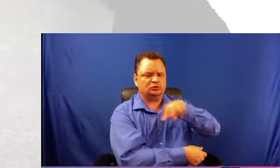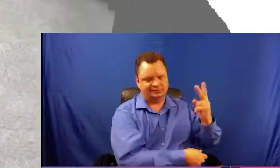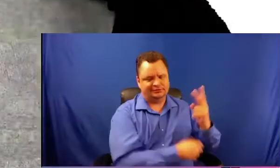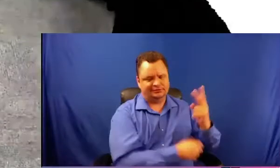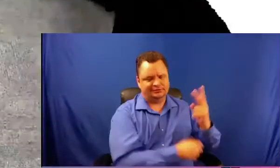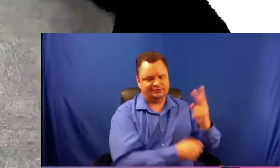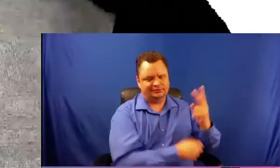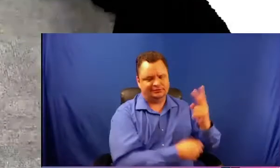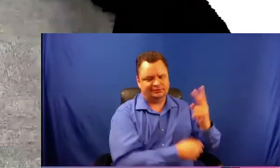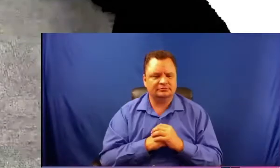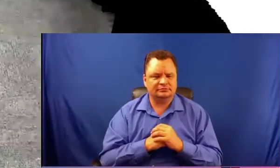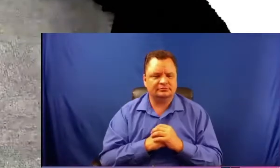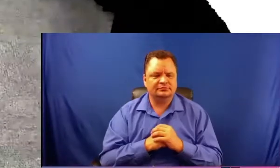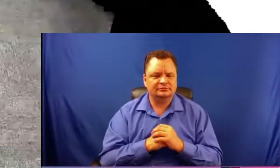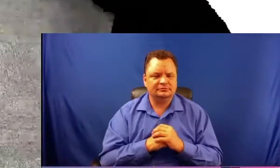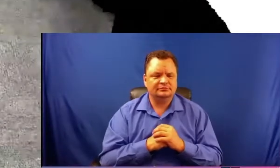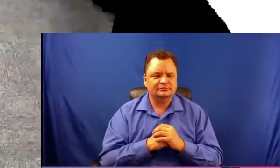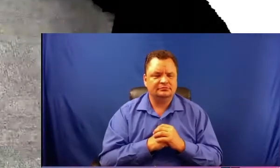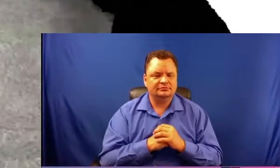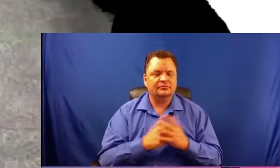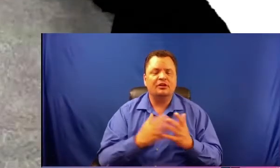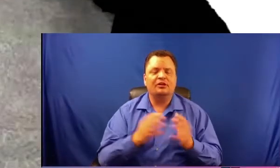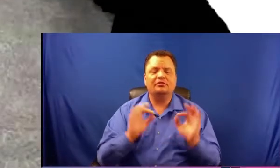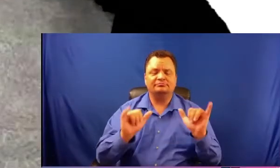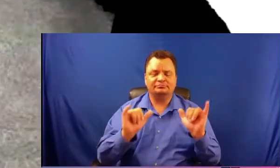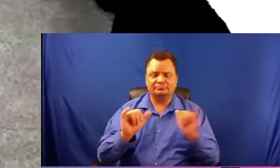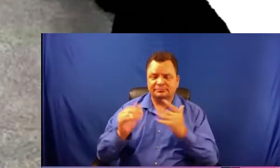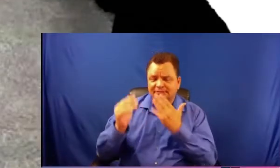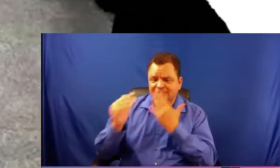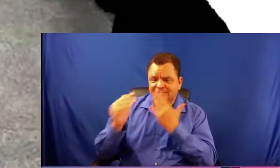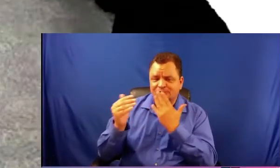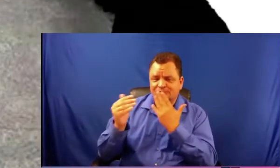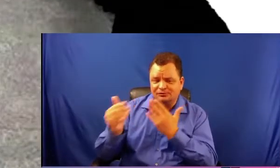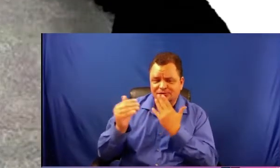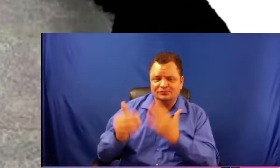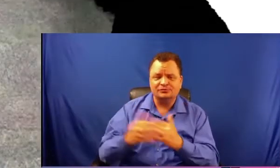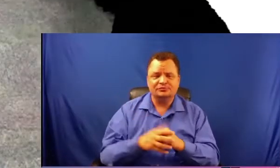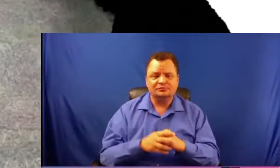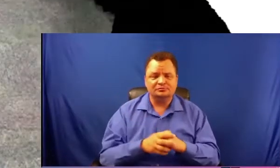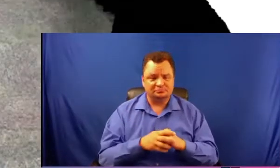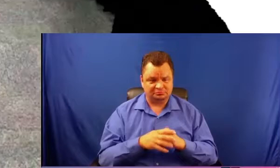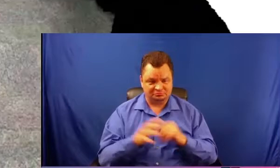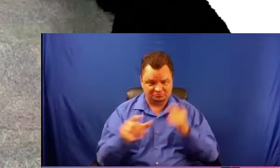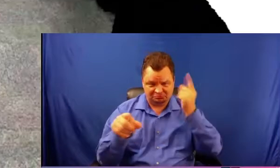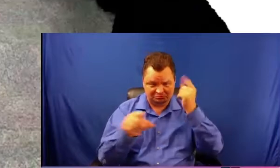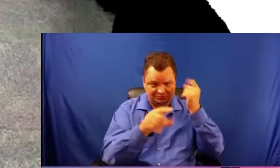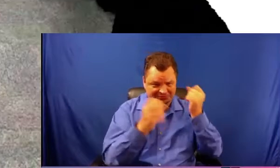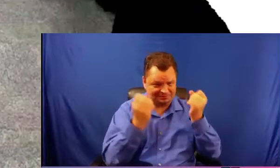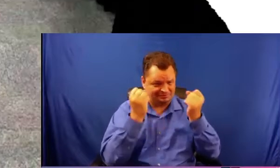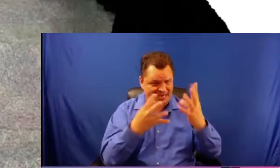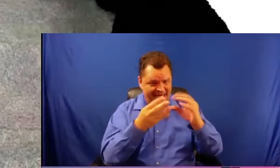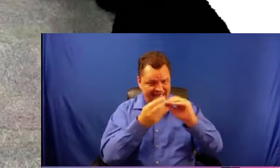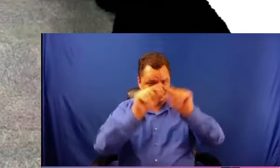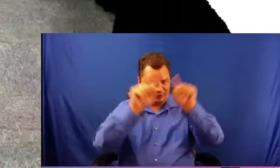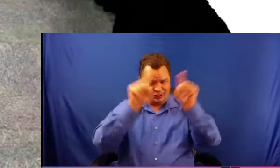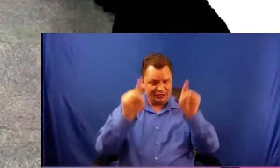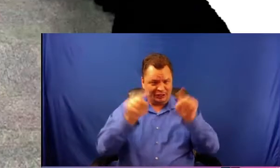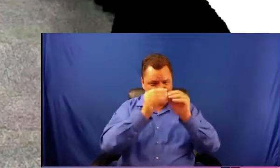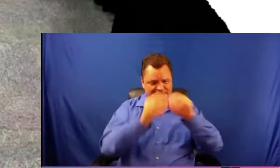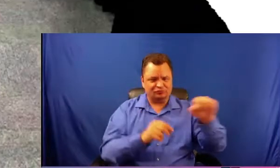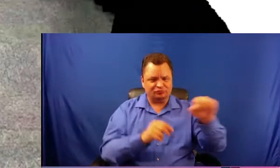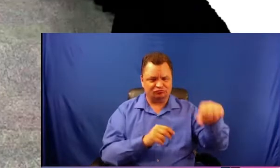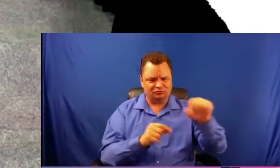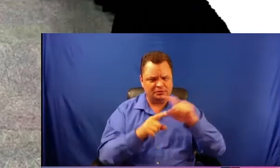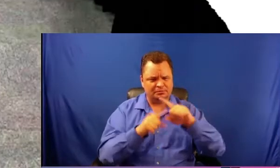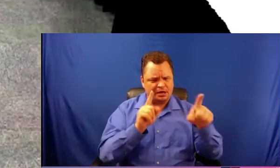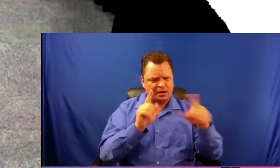you. So there's a lot of numbers here, but by protocol, what we do is we read the resolutions into